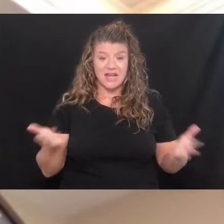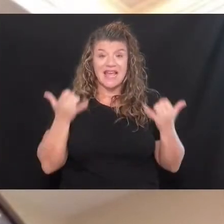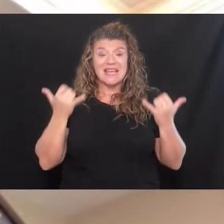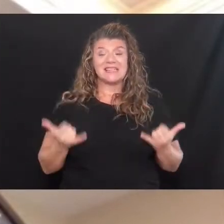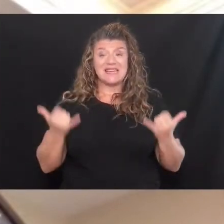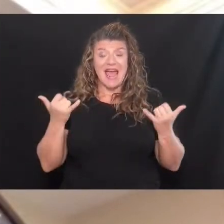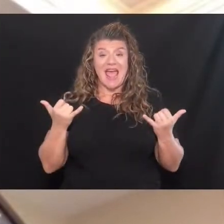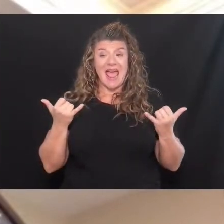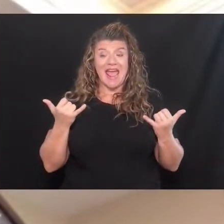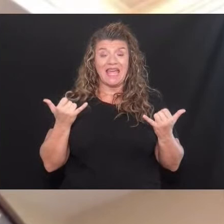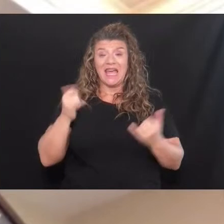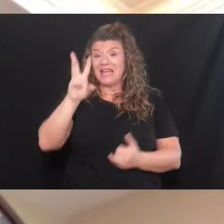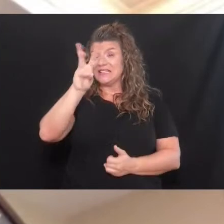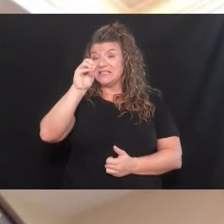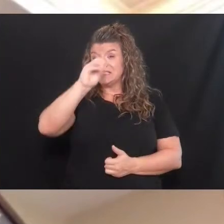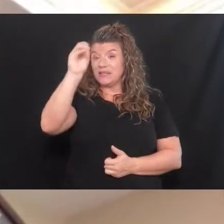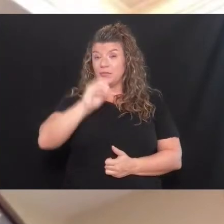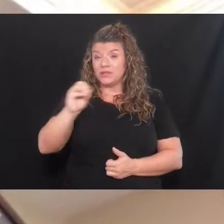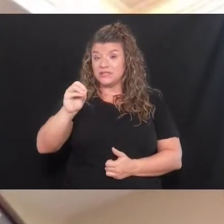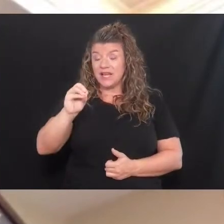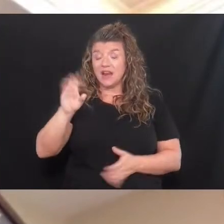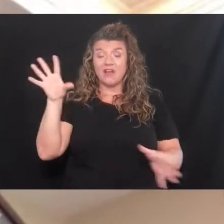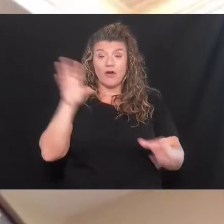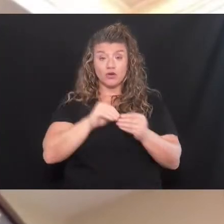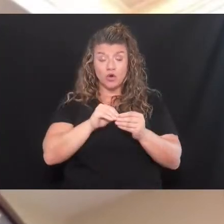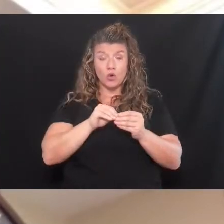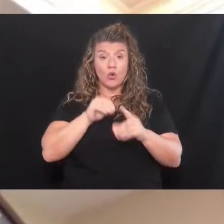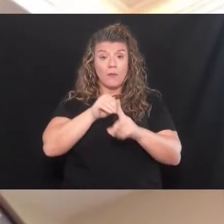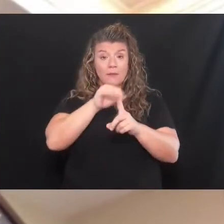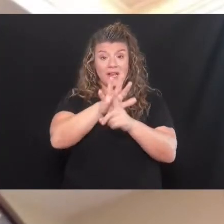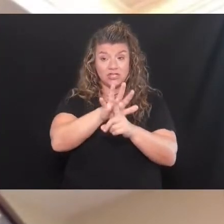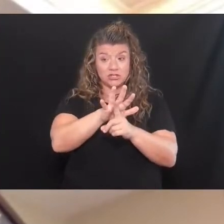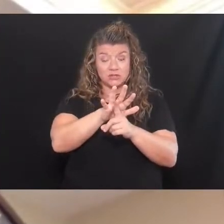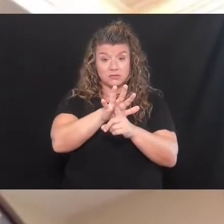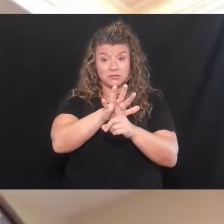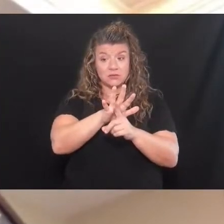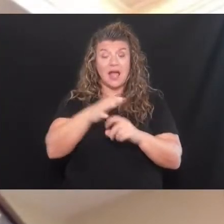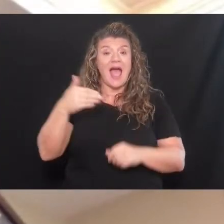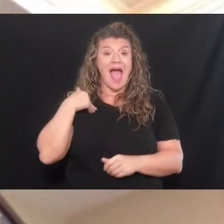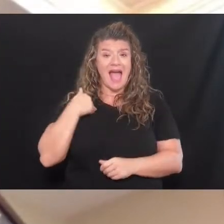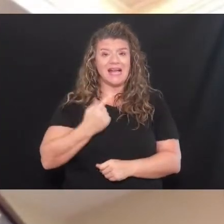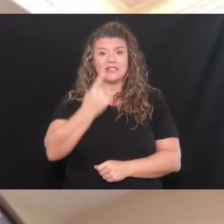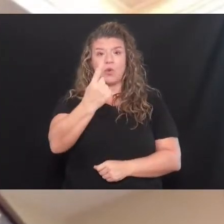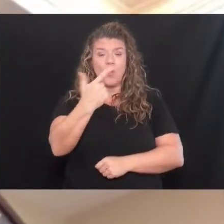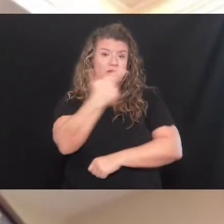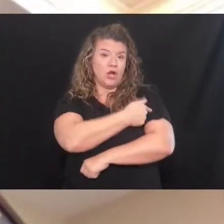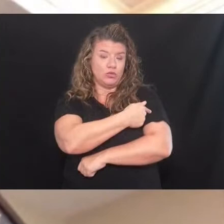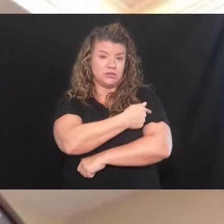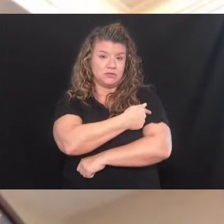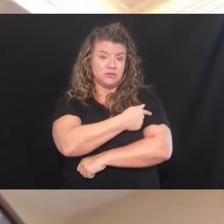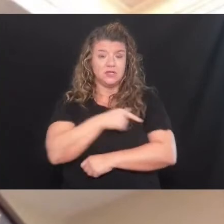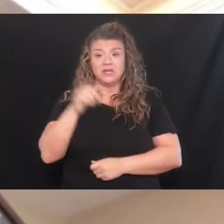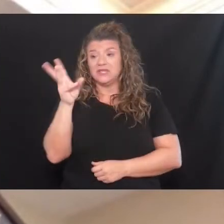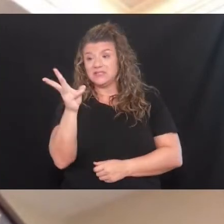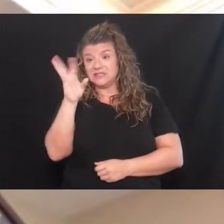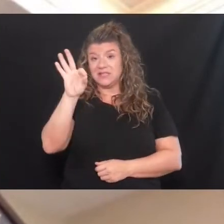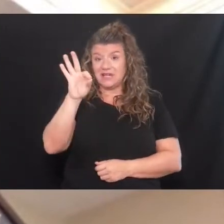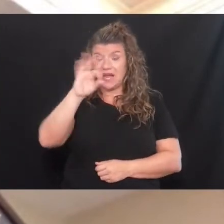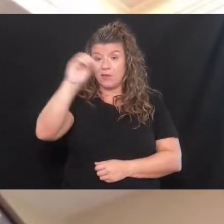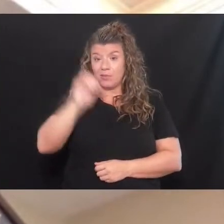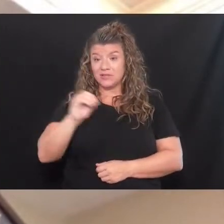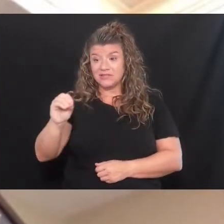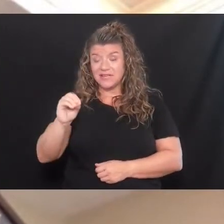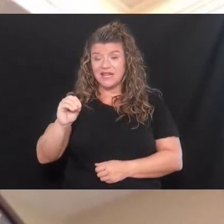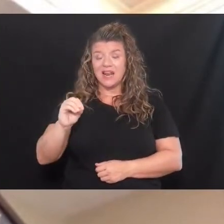date, 60% of our total population has at least one dose, 69% of